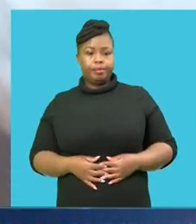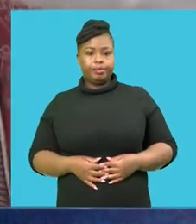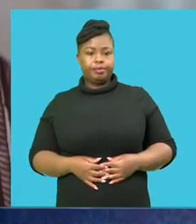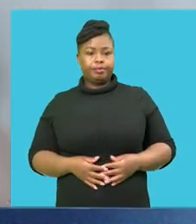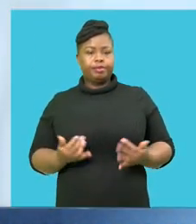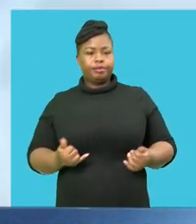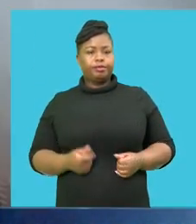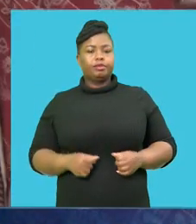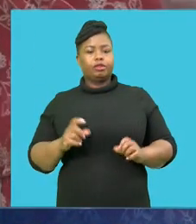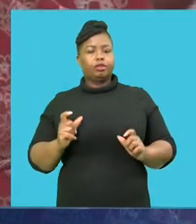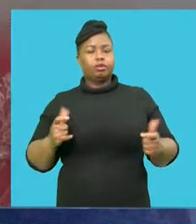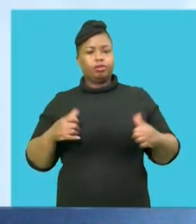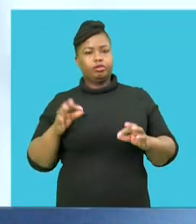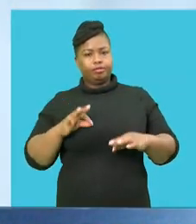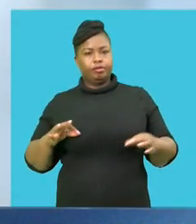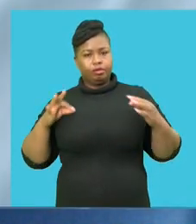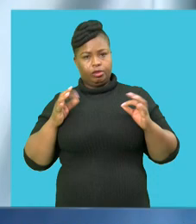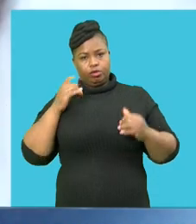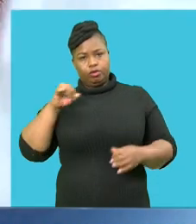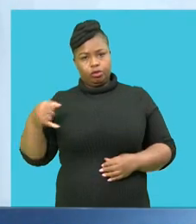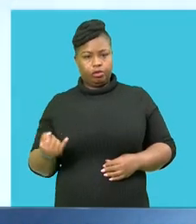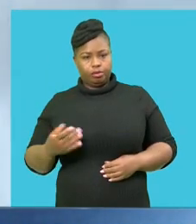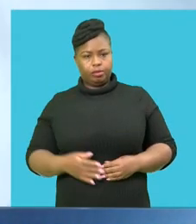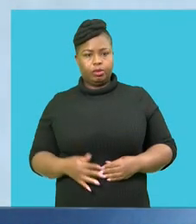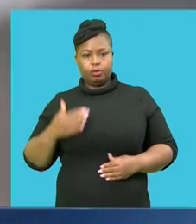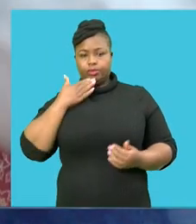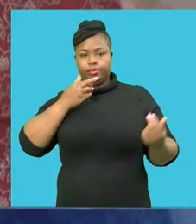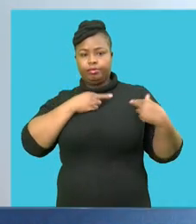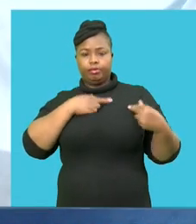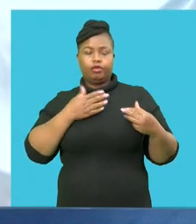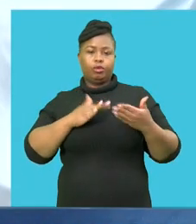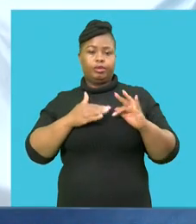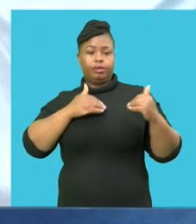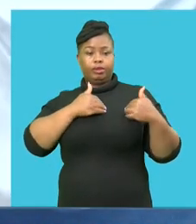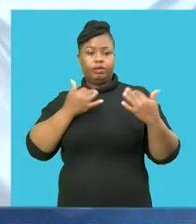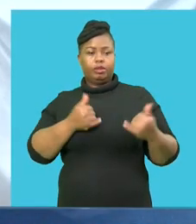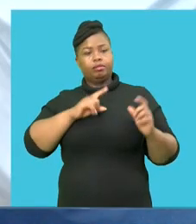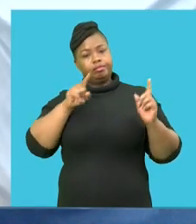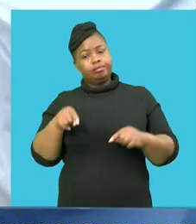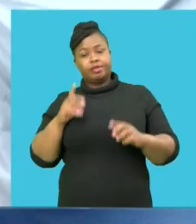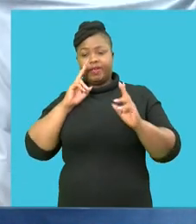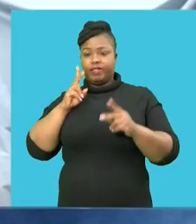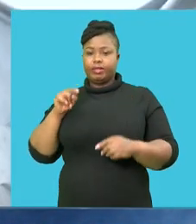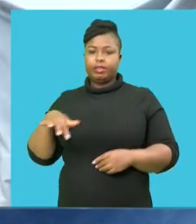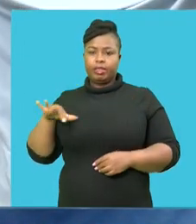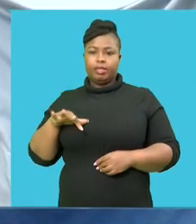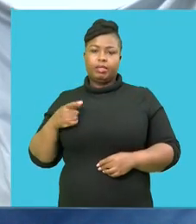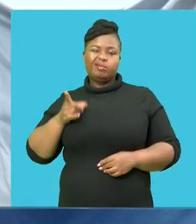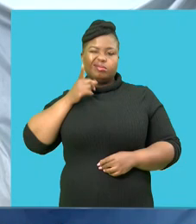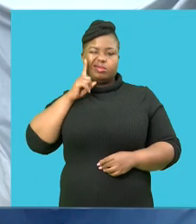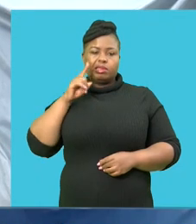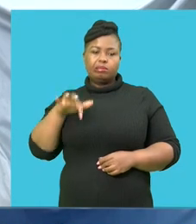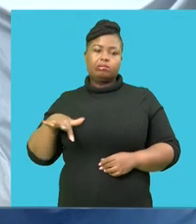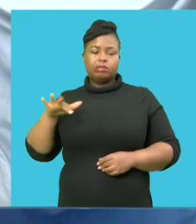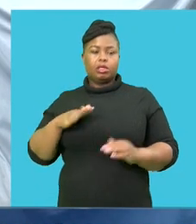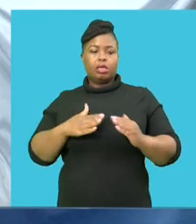Namhlanje osekomidini likameya waseJohannesburg elibhekelele ukuhlaliswa komphakathi uhambele le ndawo kuyobheka isimo